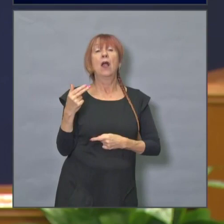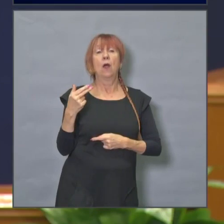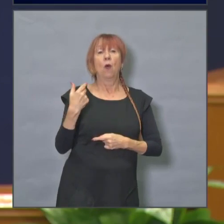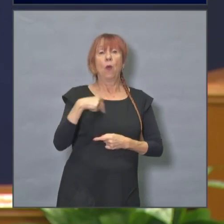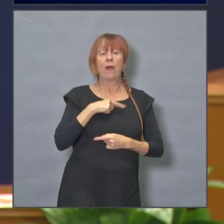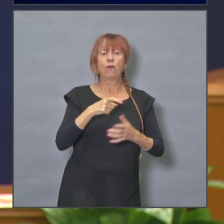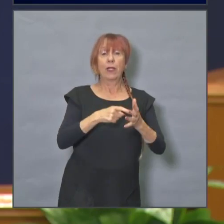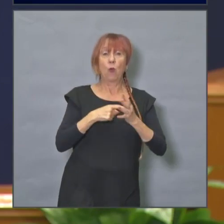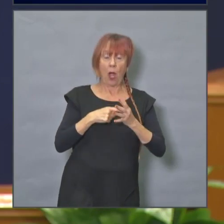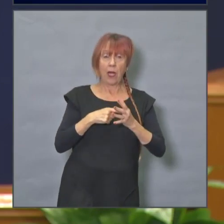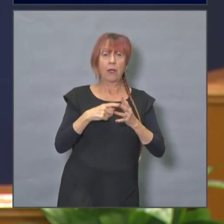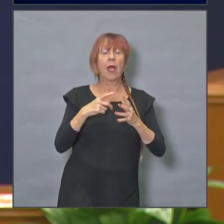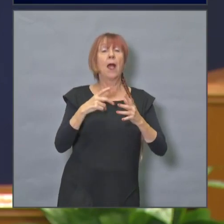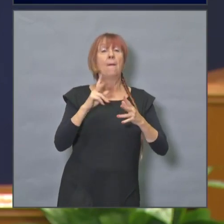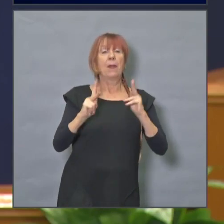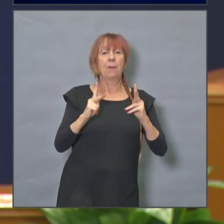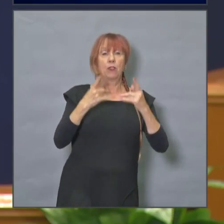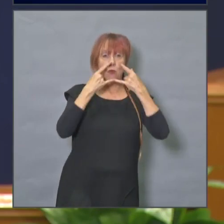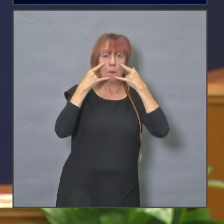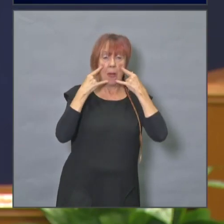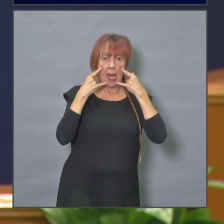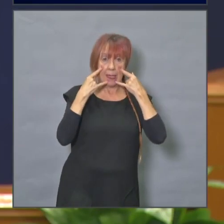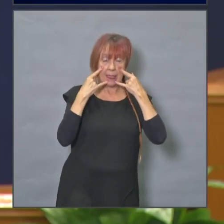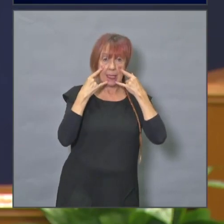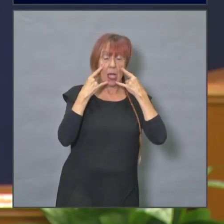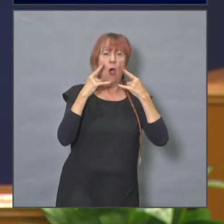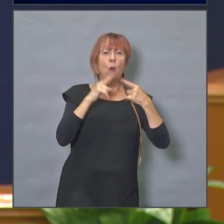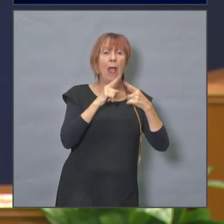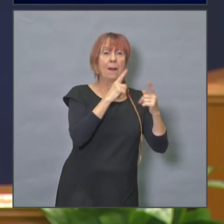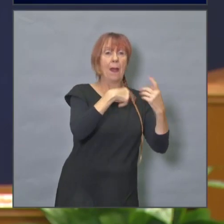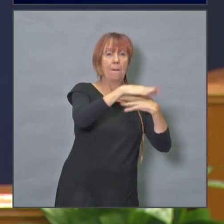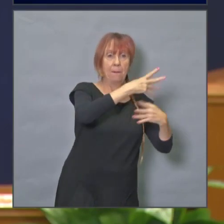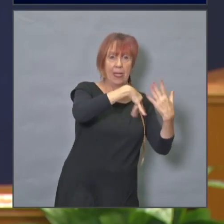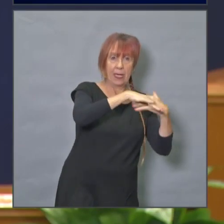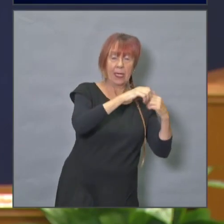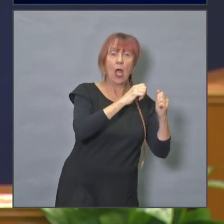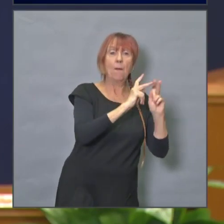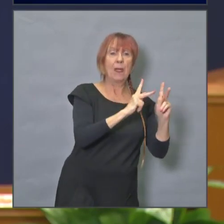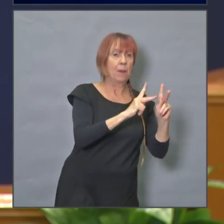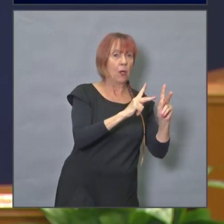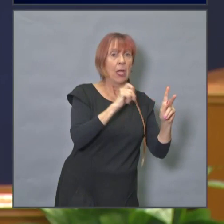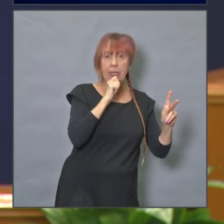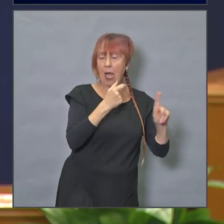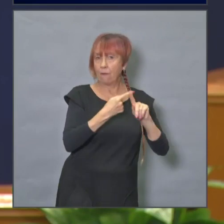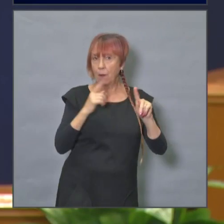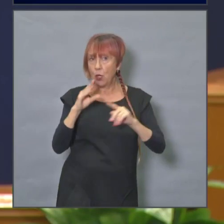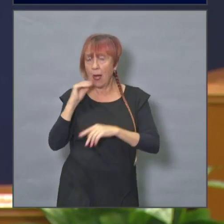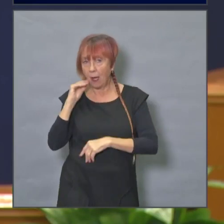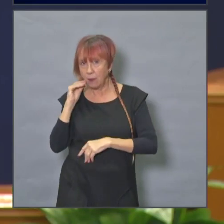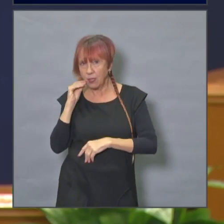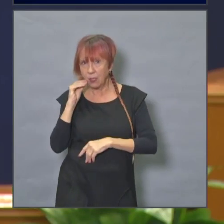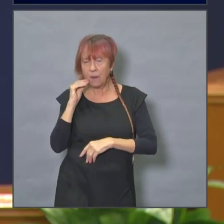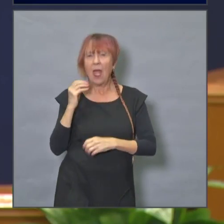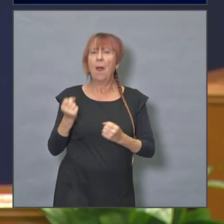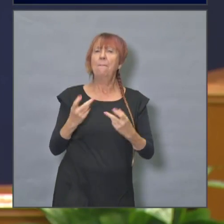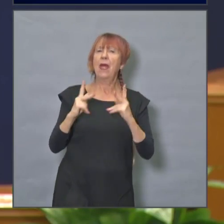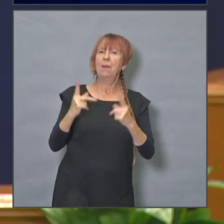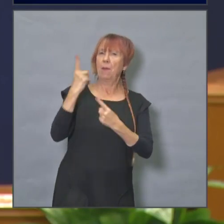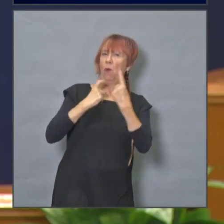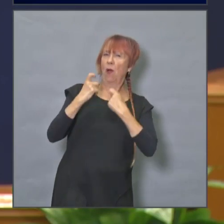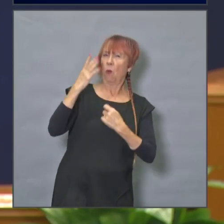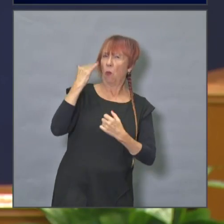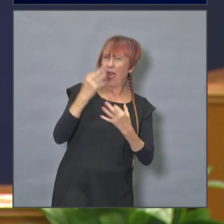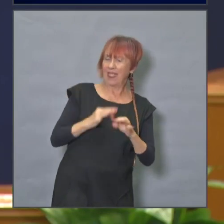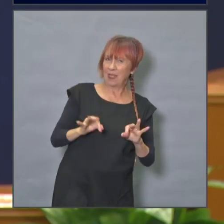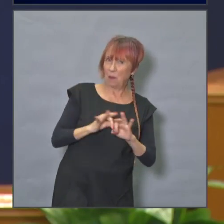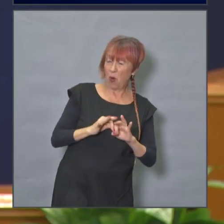covering when in contact with others that are not in your household. I get a lot of questions about why this is important, especially